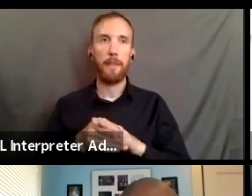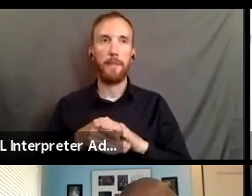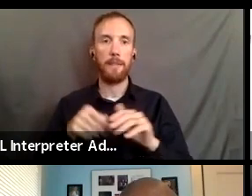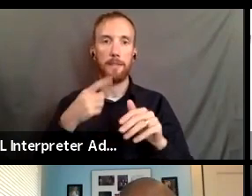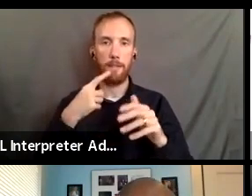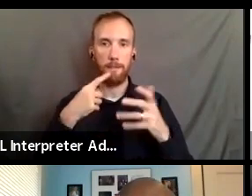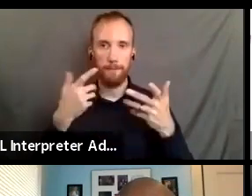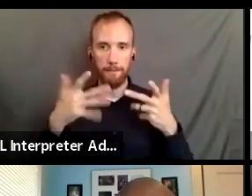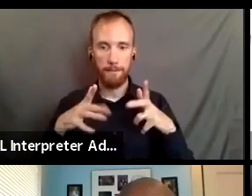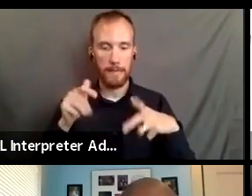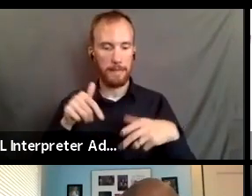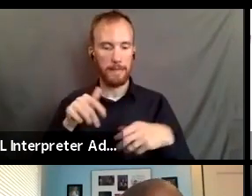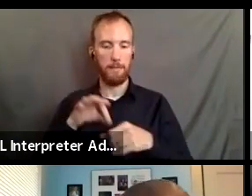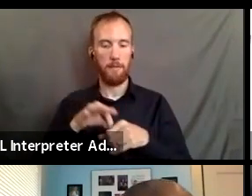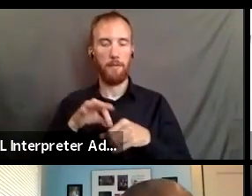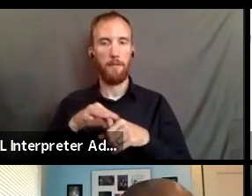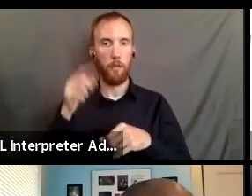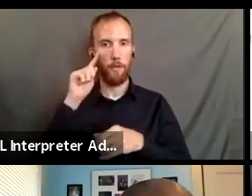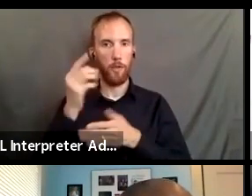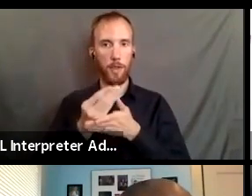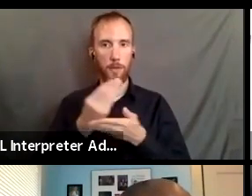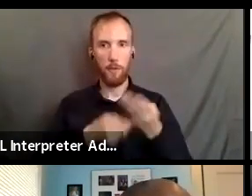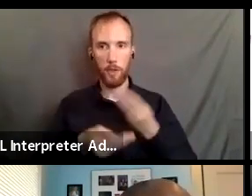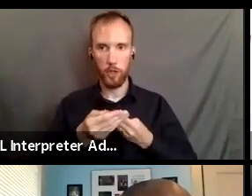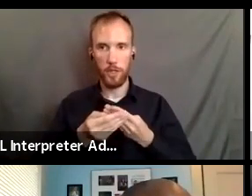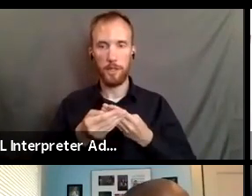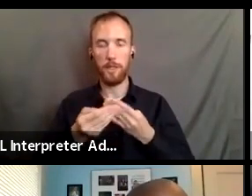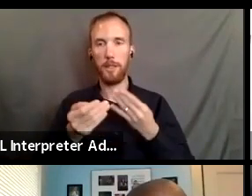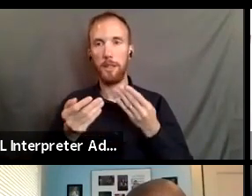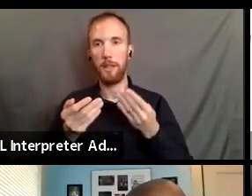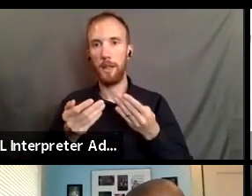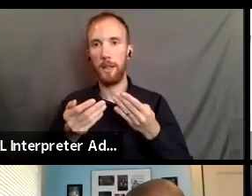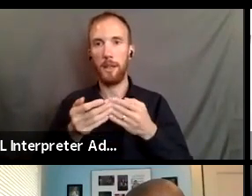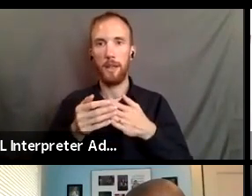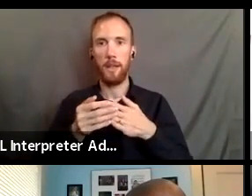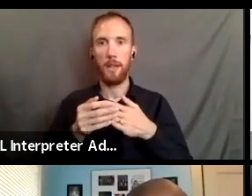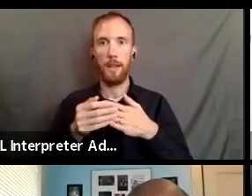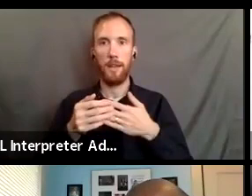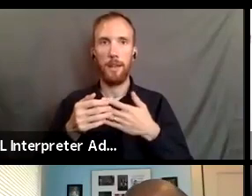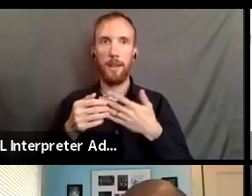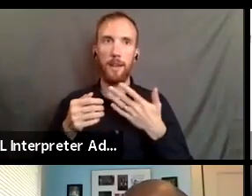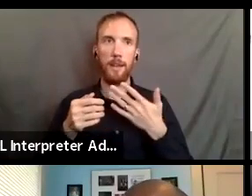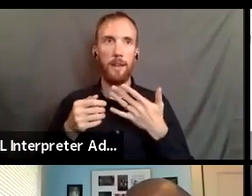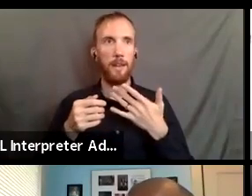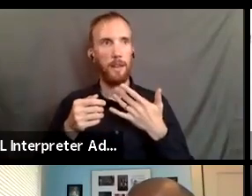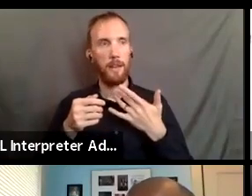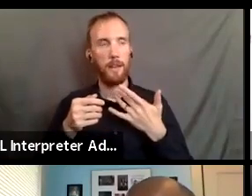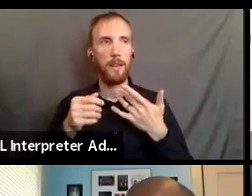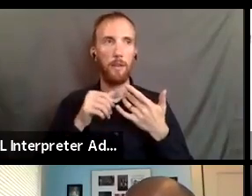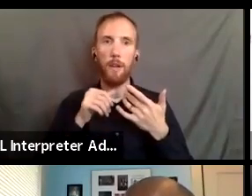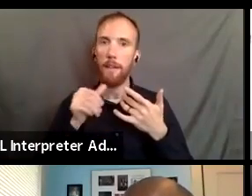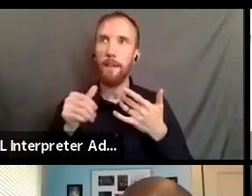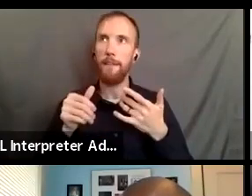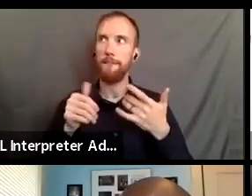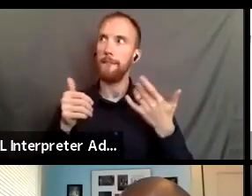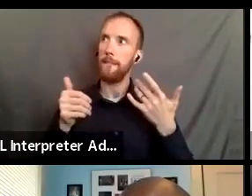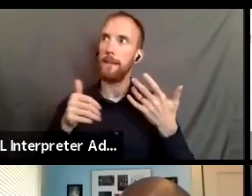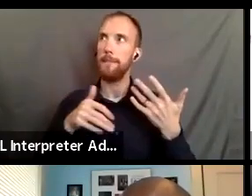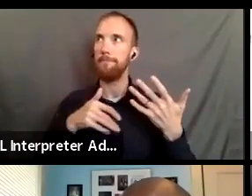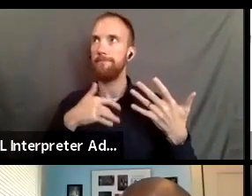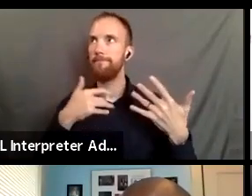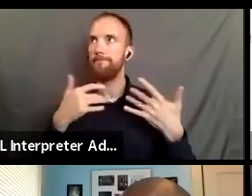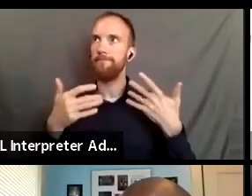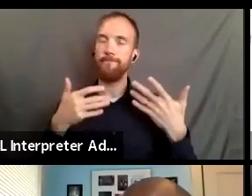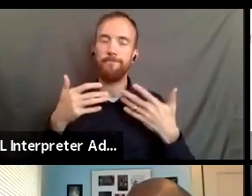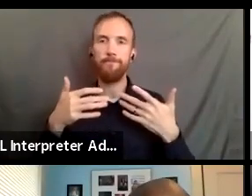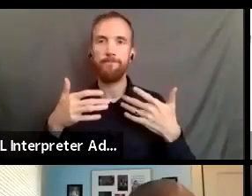the vote on the budget is one that leaves us not feeling fully satisfied of course because we don't know what